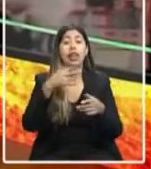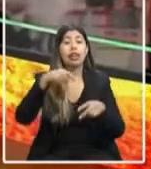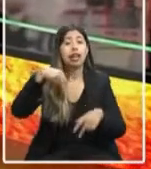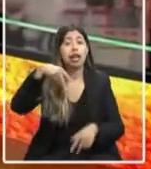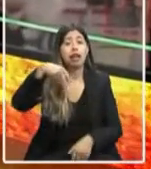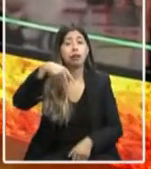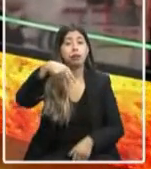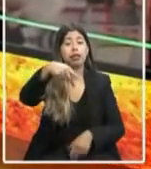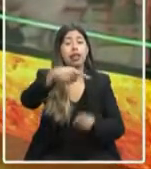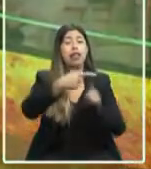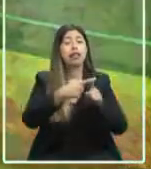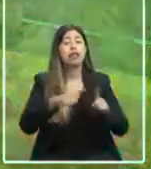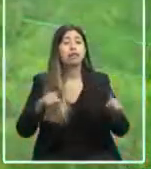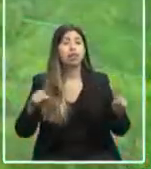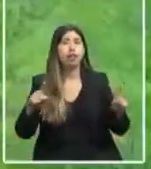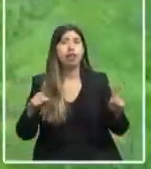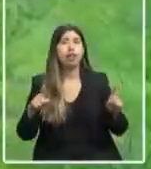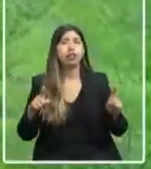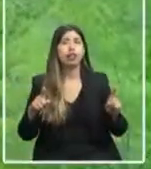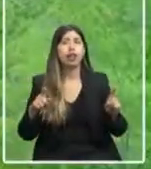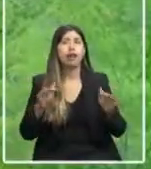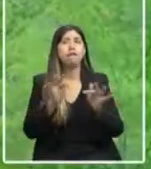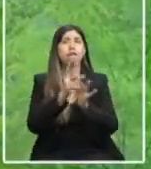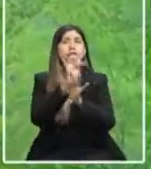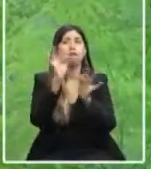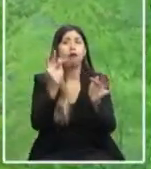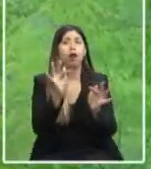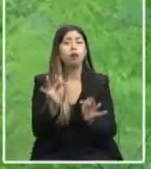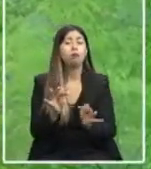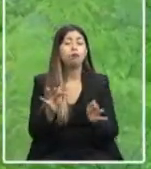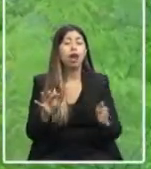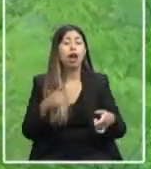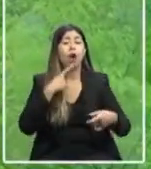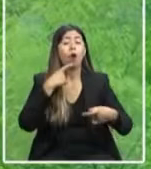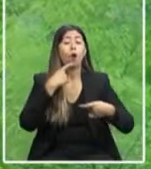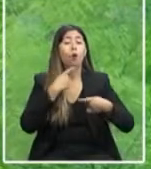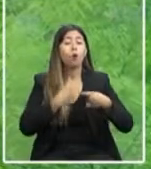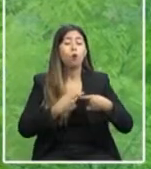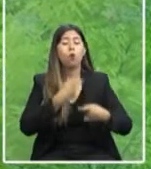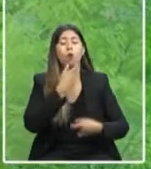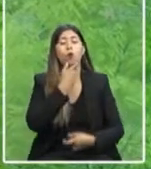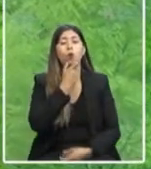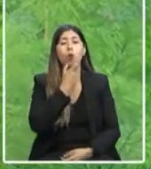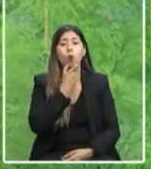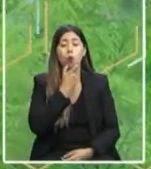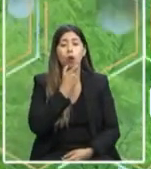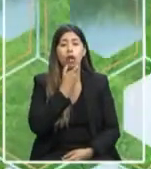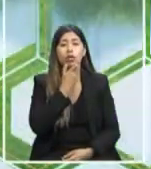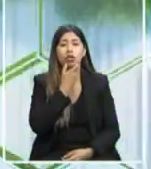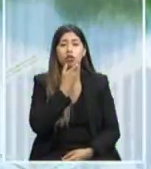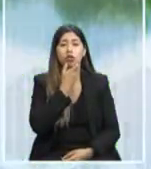our elements like bones change considerably,